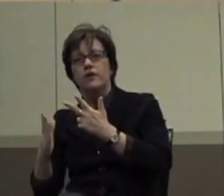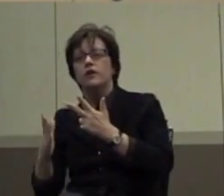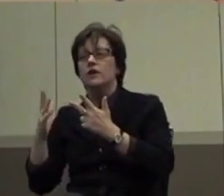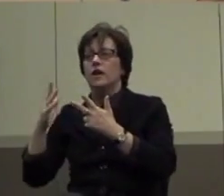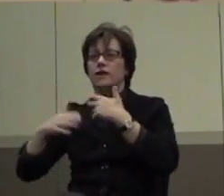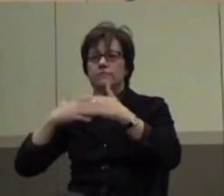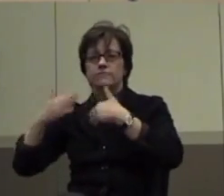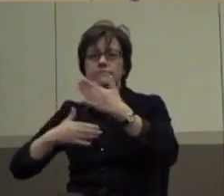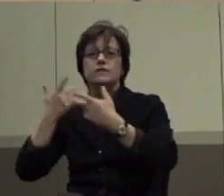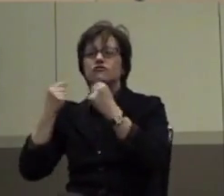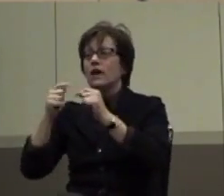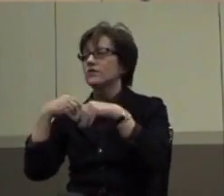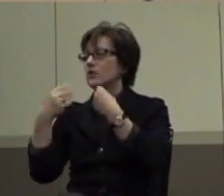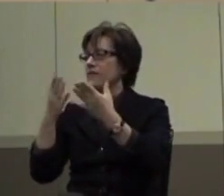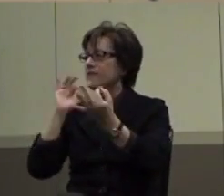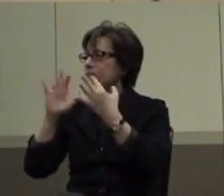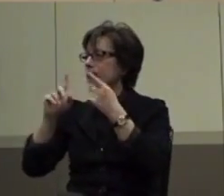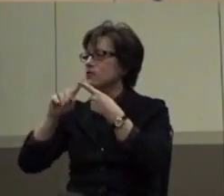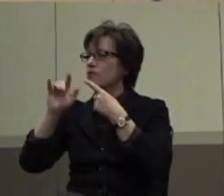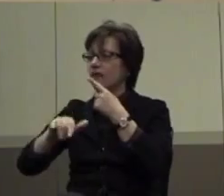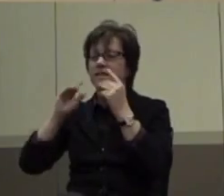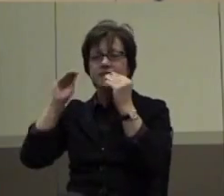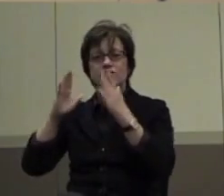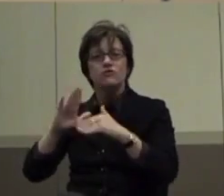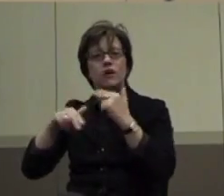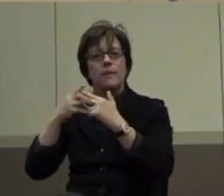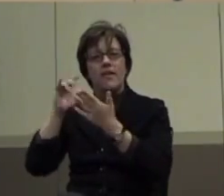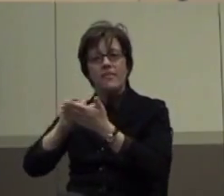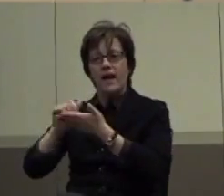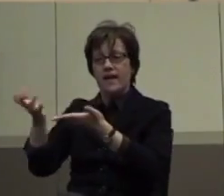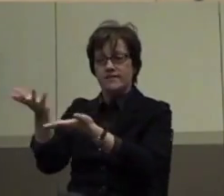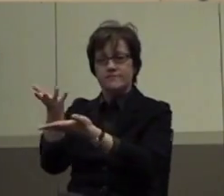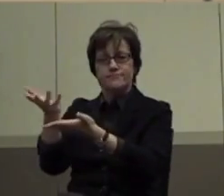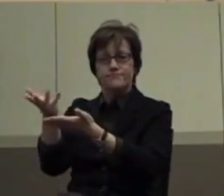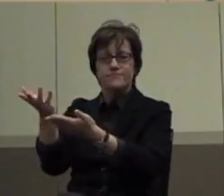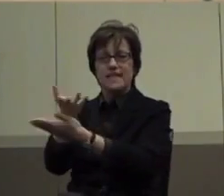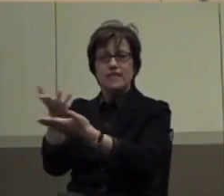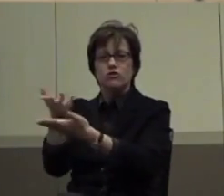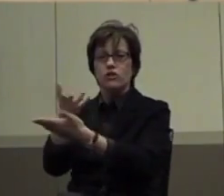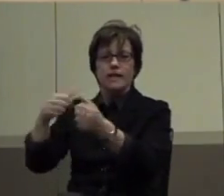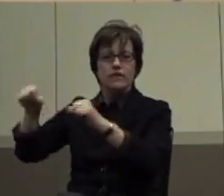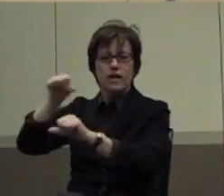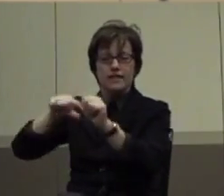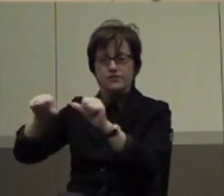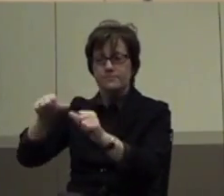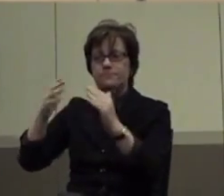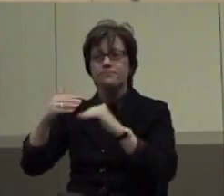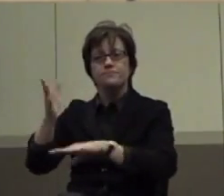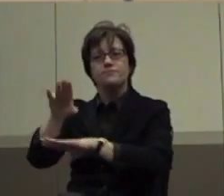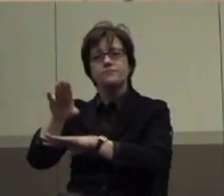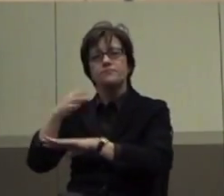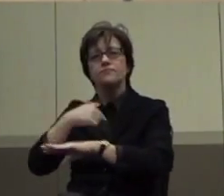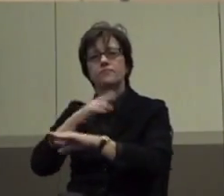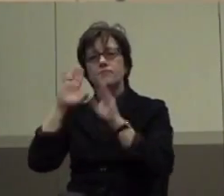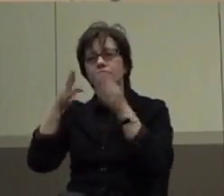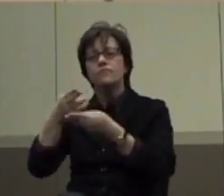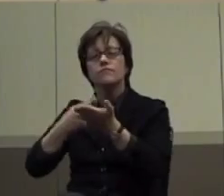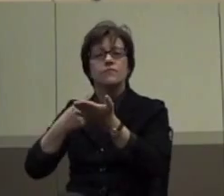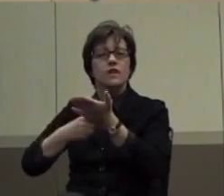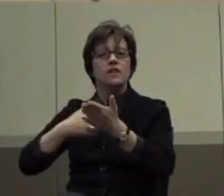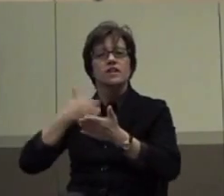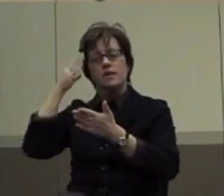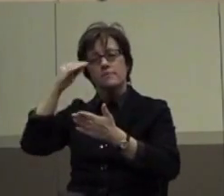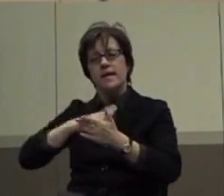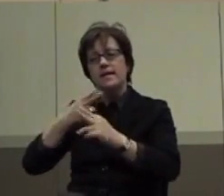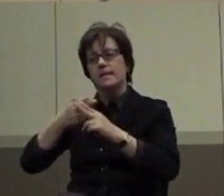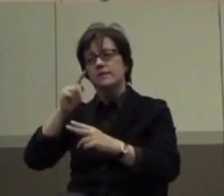try to give feedback to that teacher about that interaction. This afternoon we're going to work on a young man named Tori. He's a student with hearing